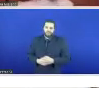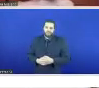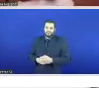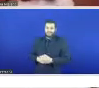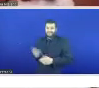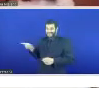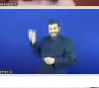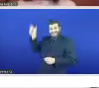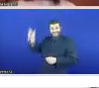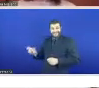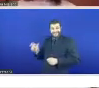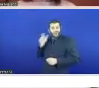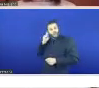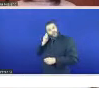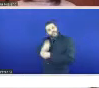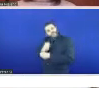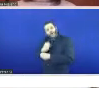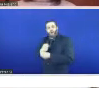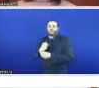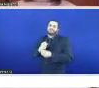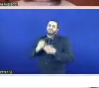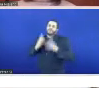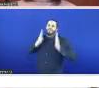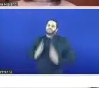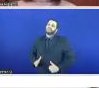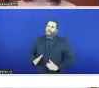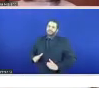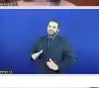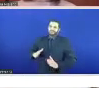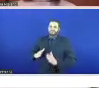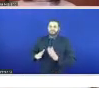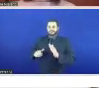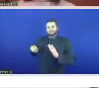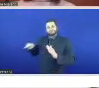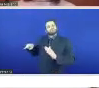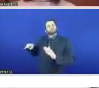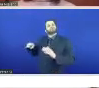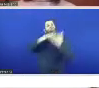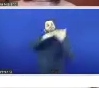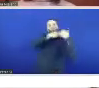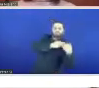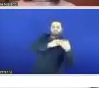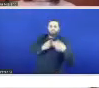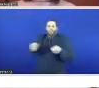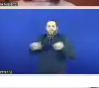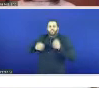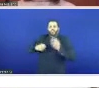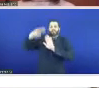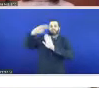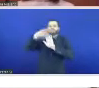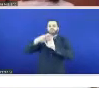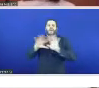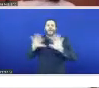available about how many women have been affected by this, because it's been like an underground movement many of us have participated